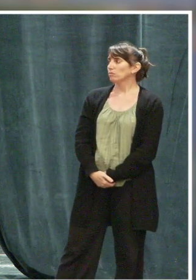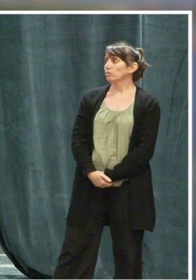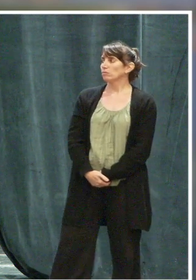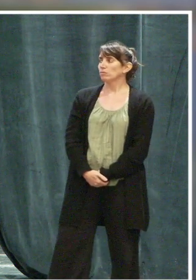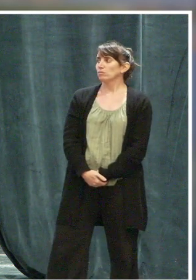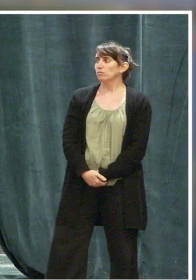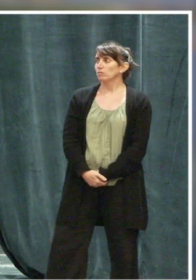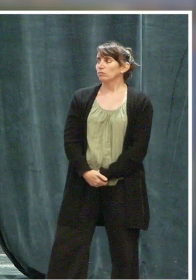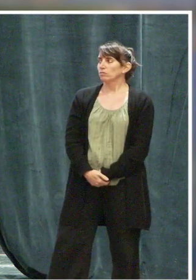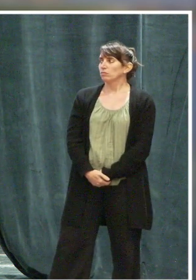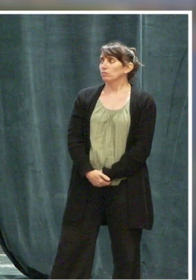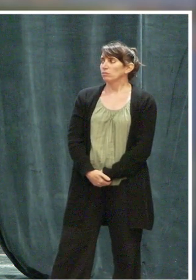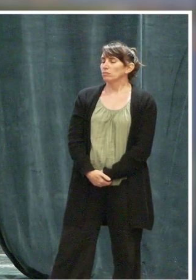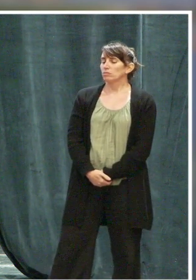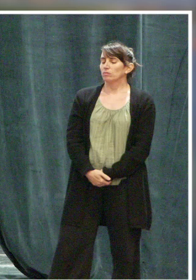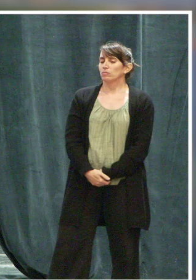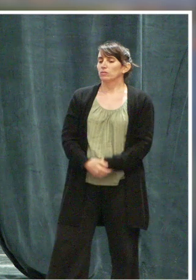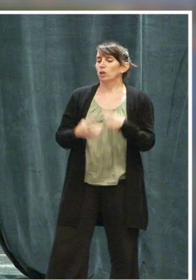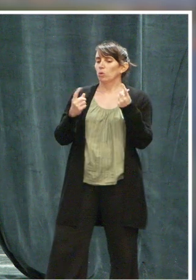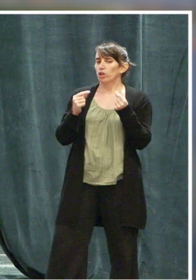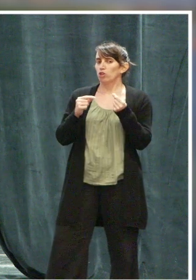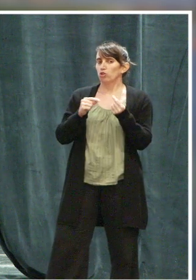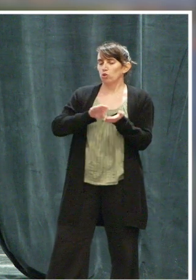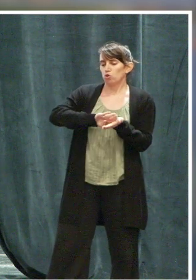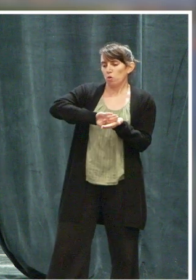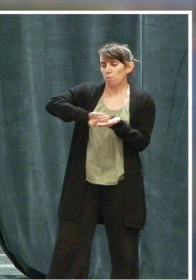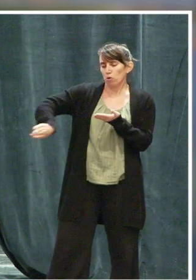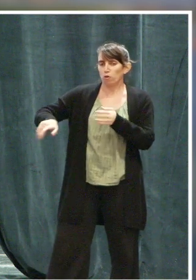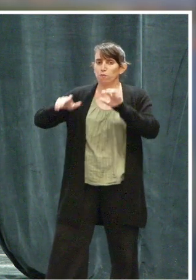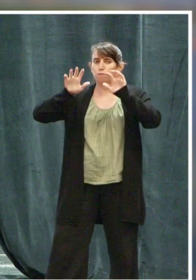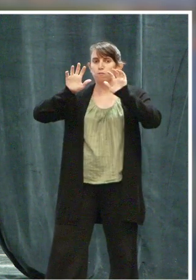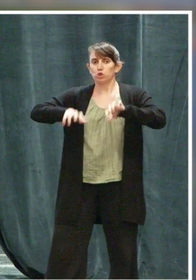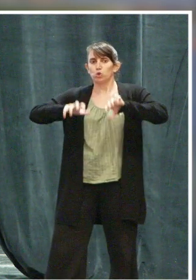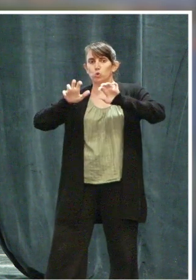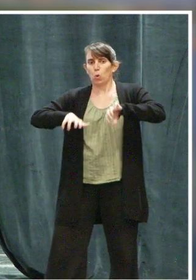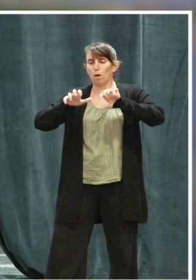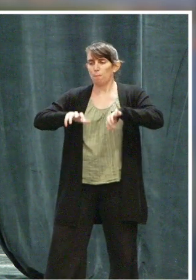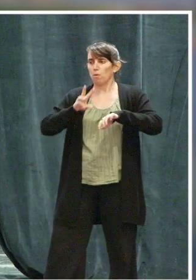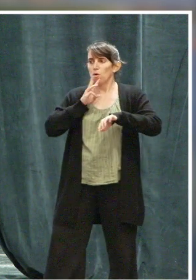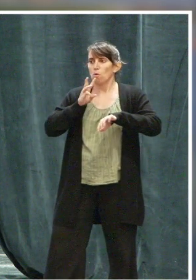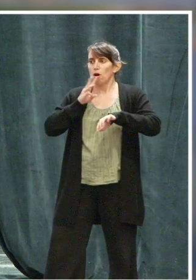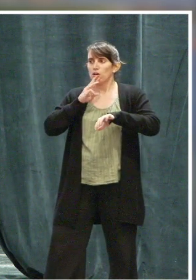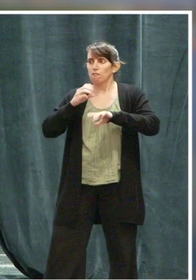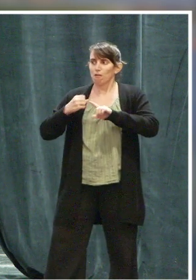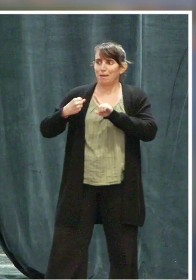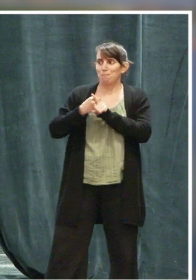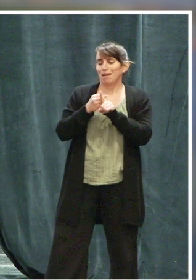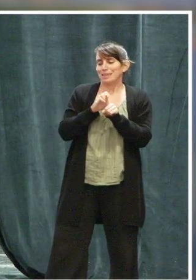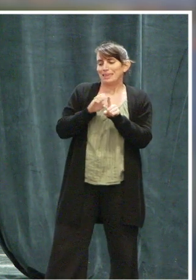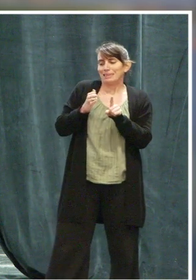What measures remove stormwater from impounding on the east sides of walls, on the east side of walls?